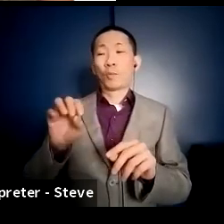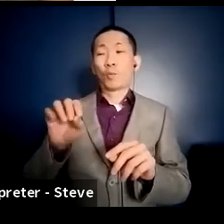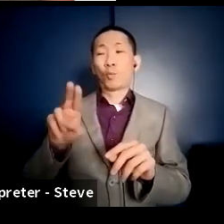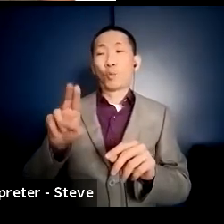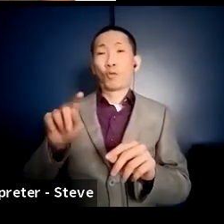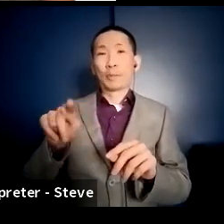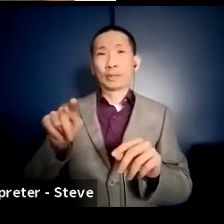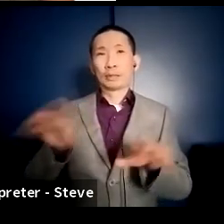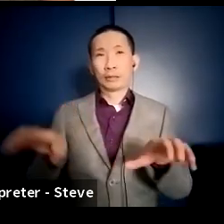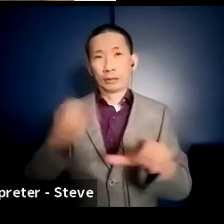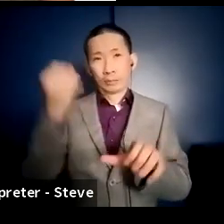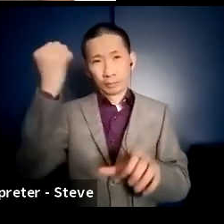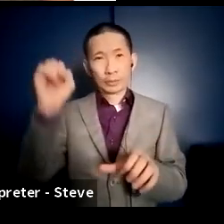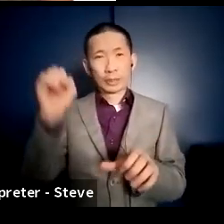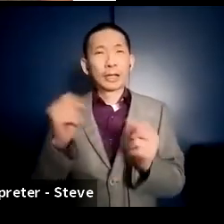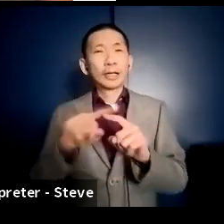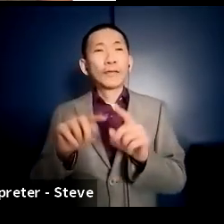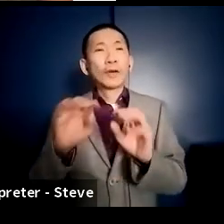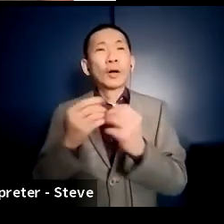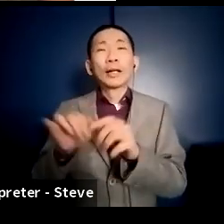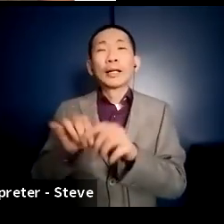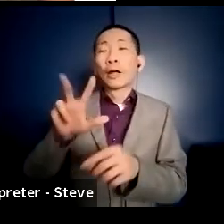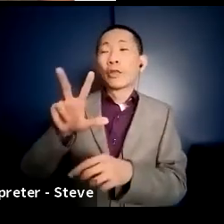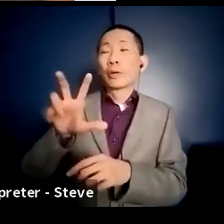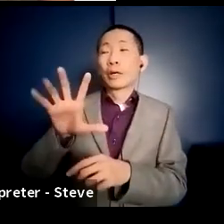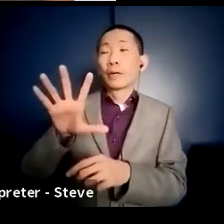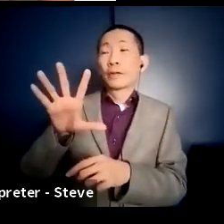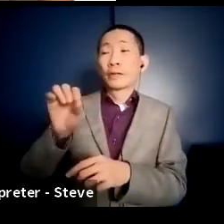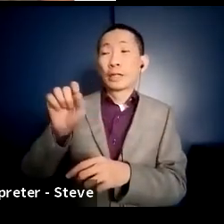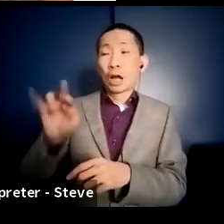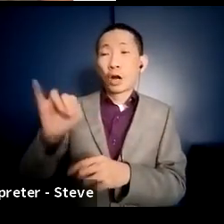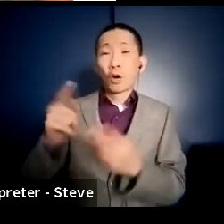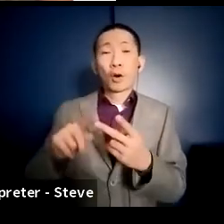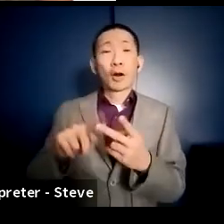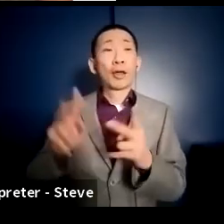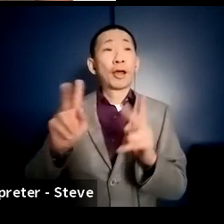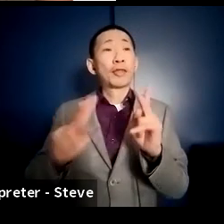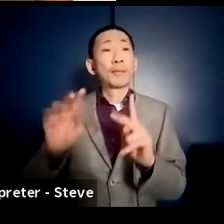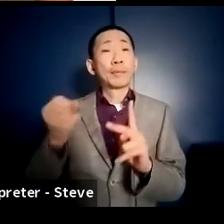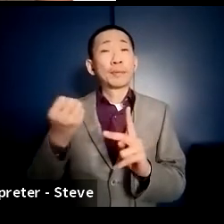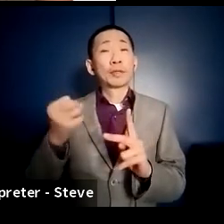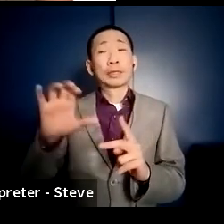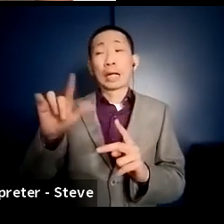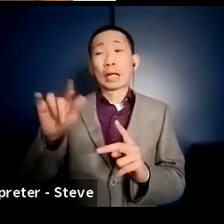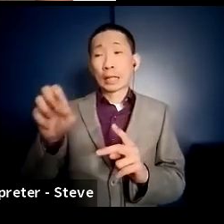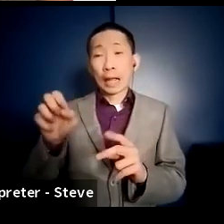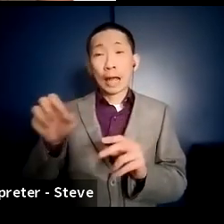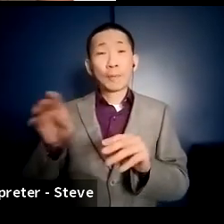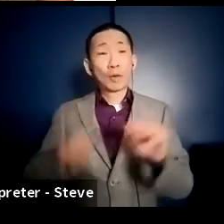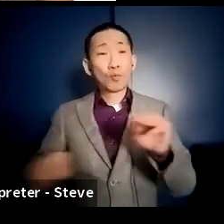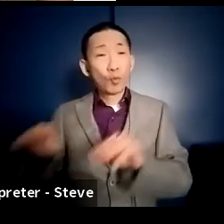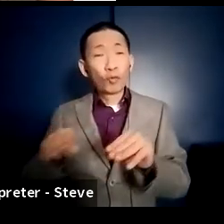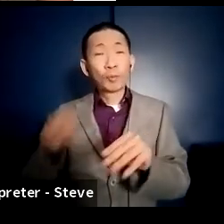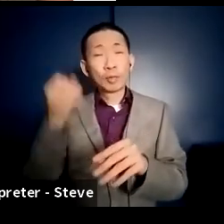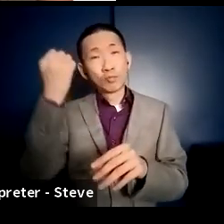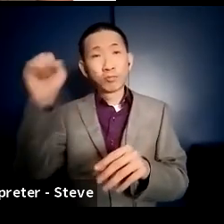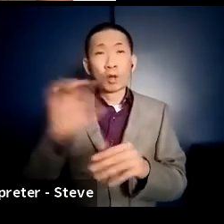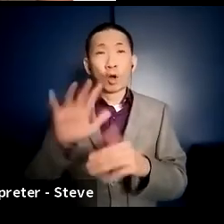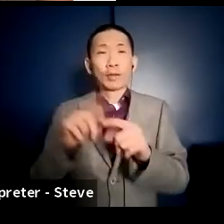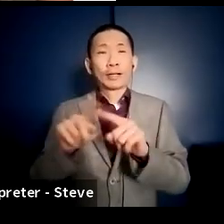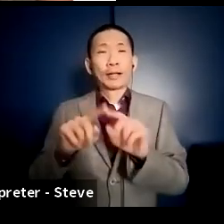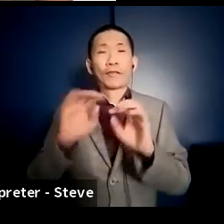like there are all of these organizations like 350.org and the People's Climate Movement and all of these different orgs that are